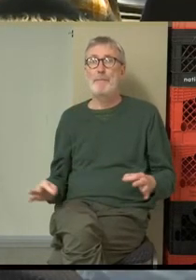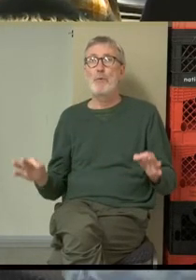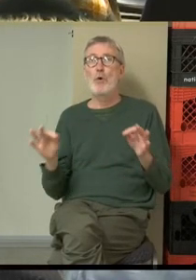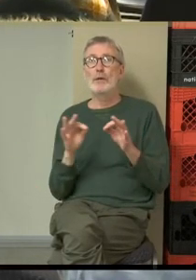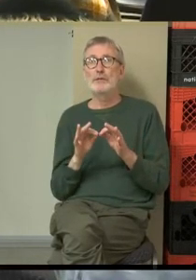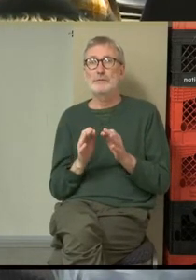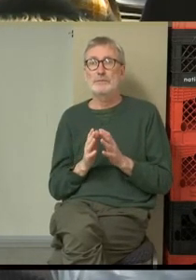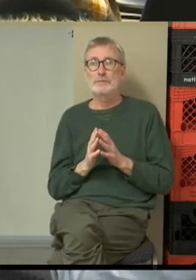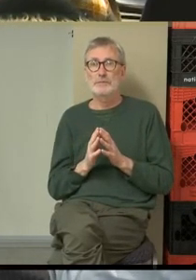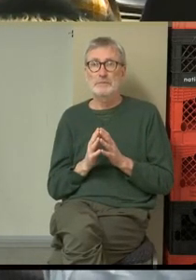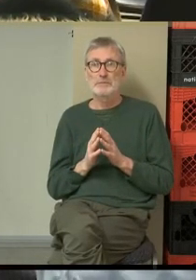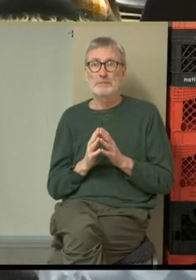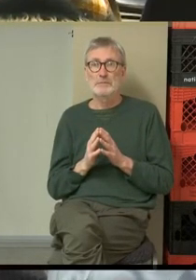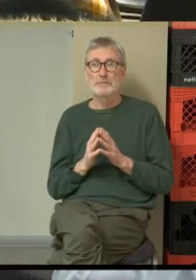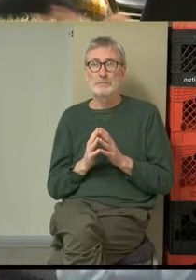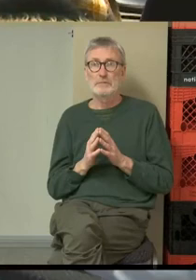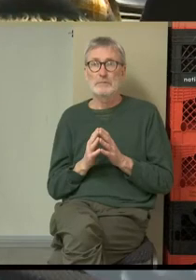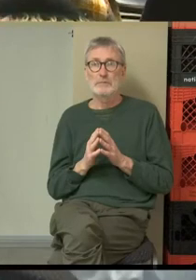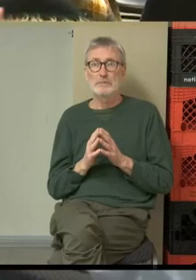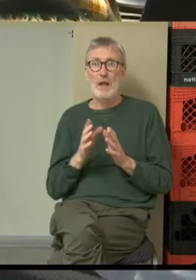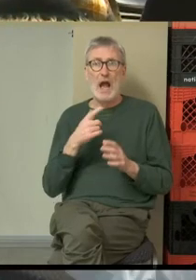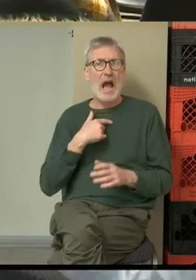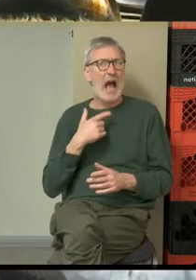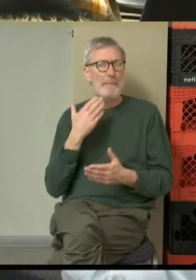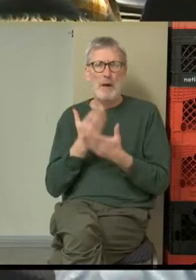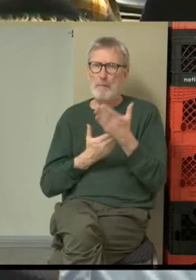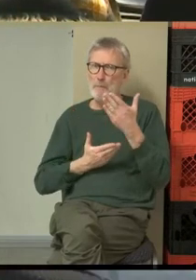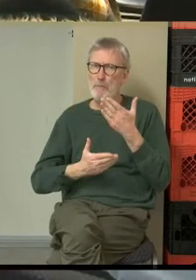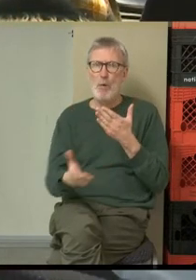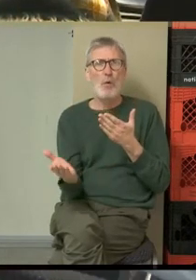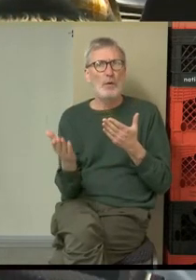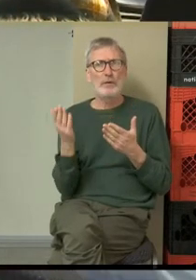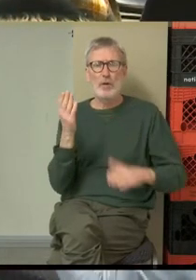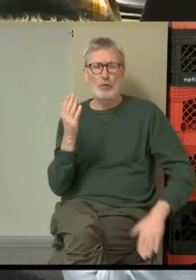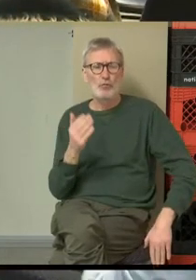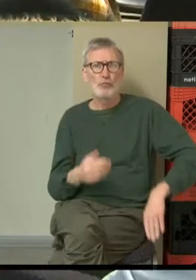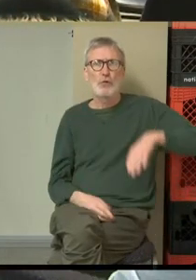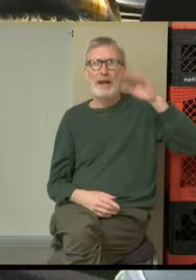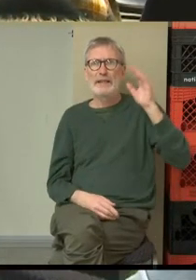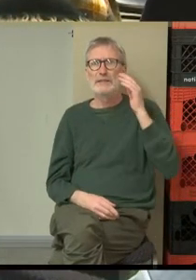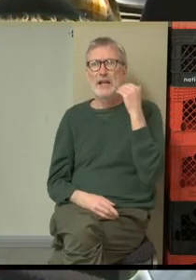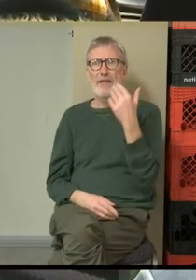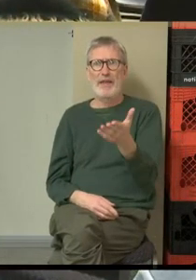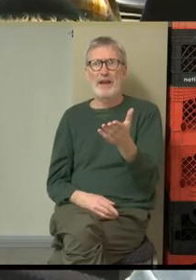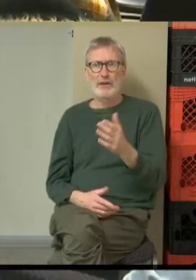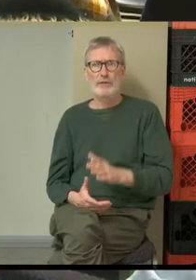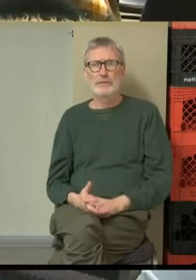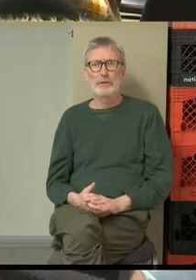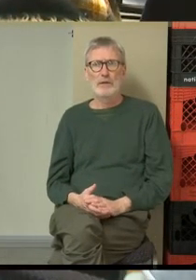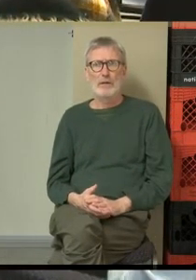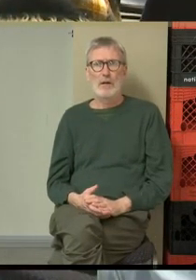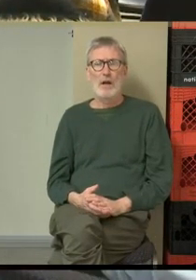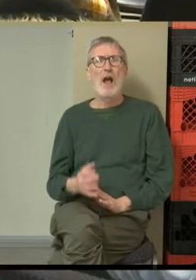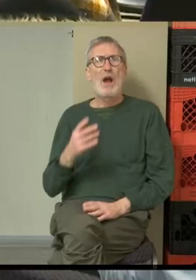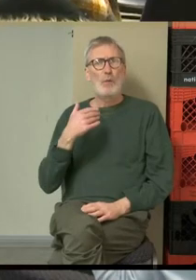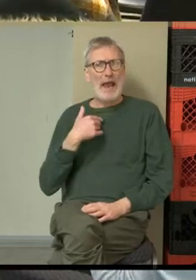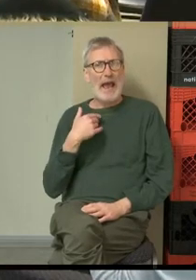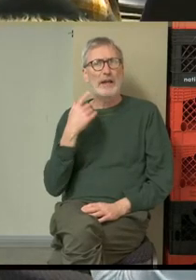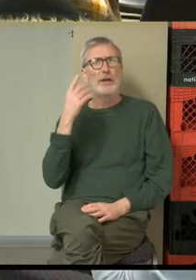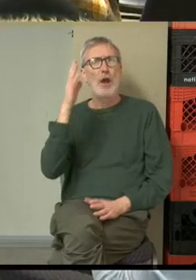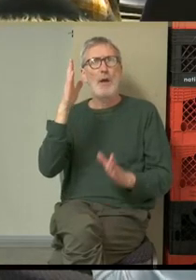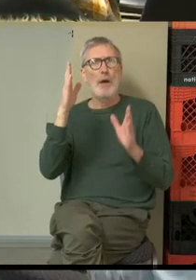were, just for instance, I'm born and raised in these areas. There was someone always